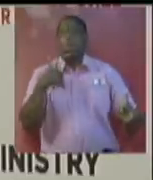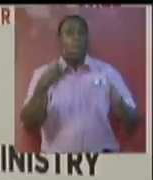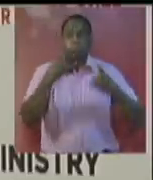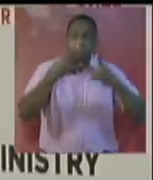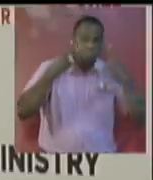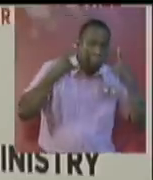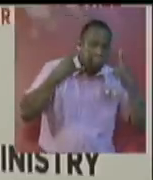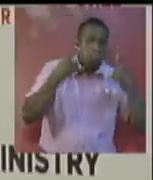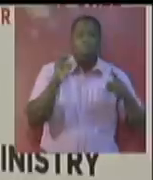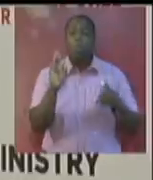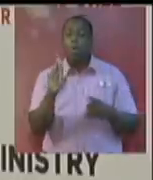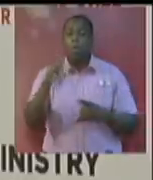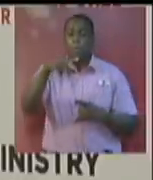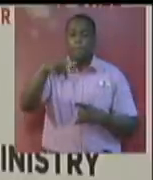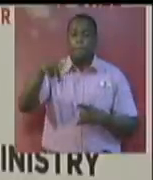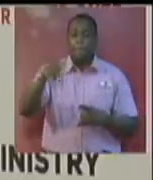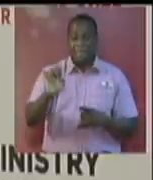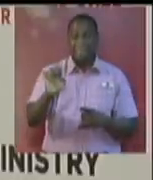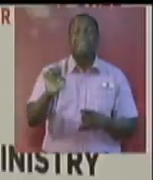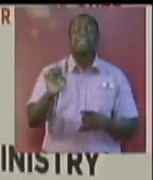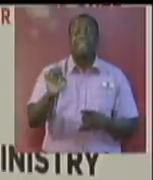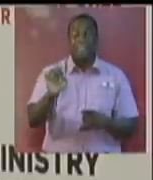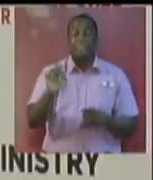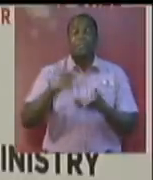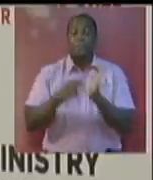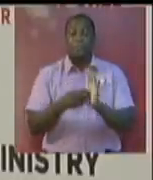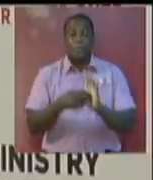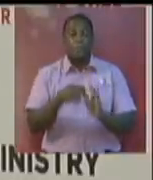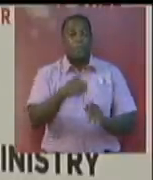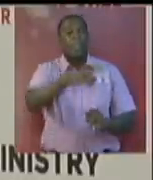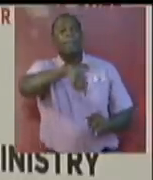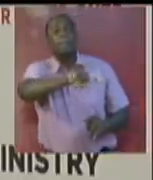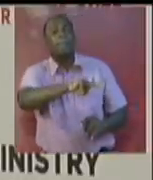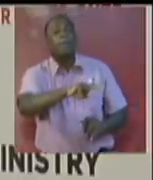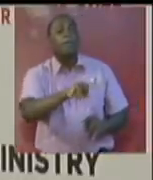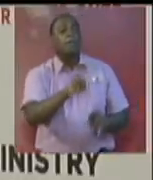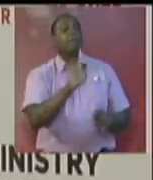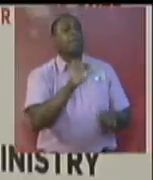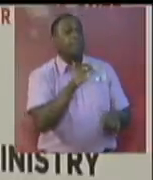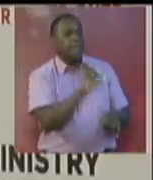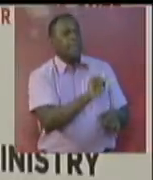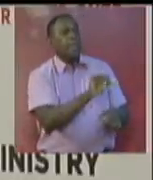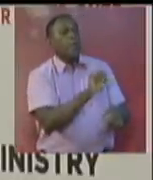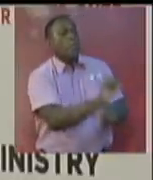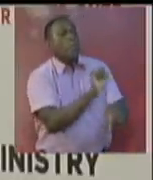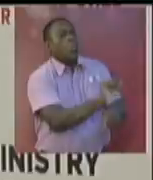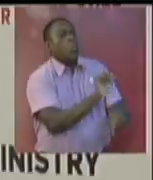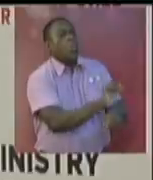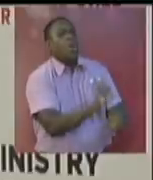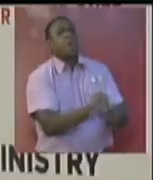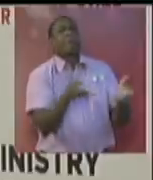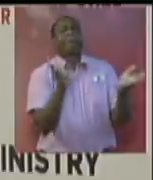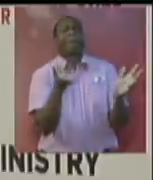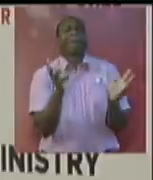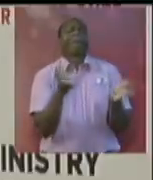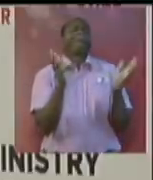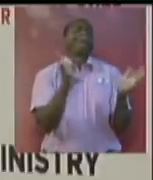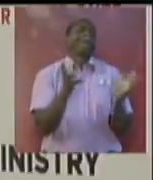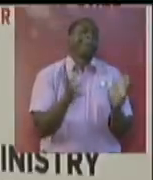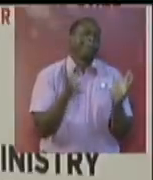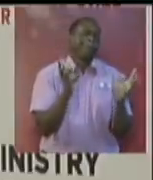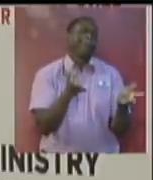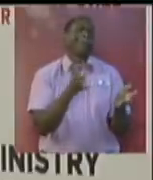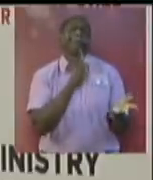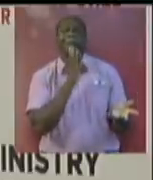what would have happened is those individuals would have spent time at work talking, relating to, interacting with